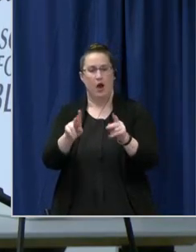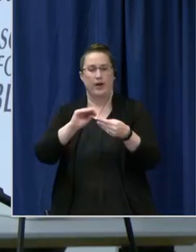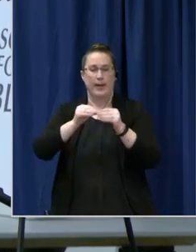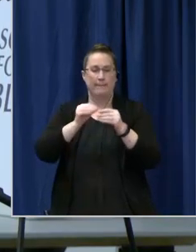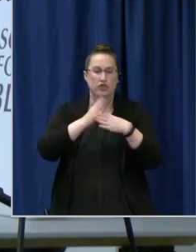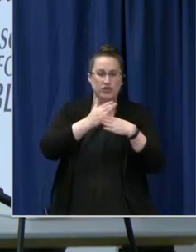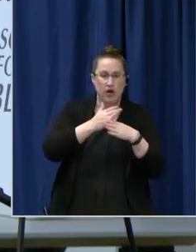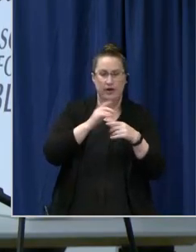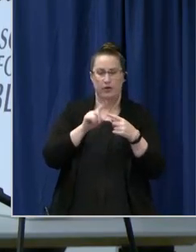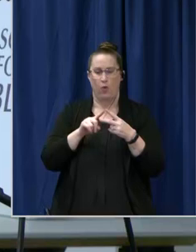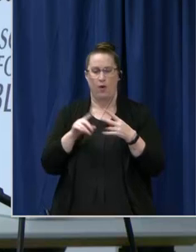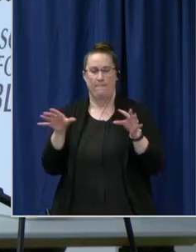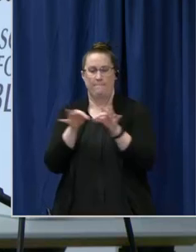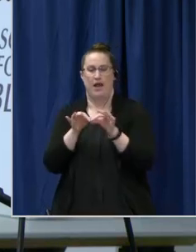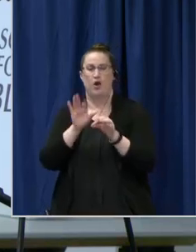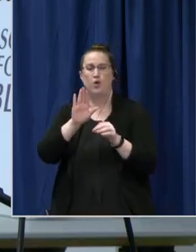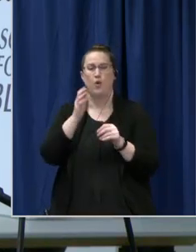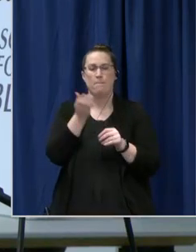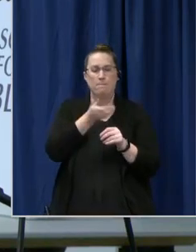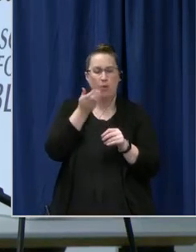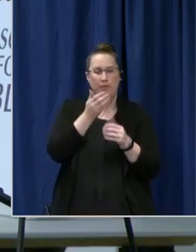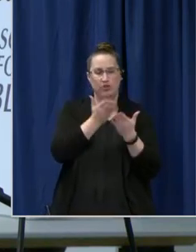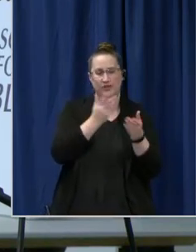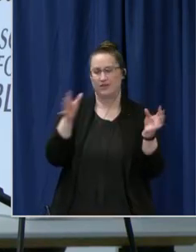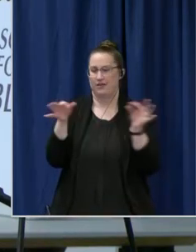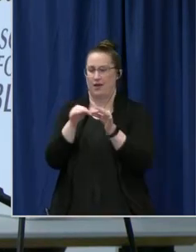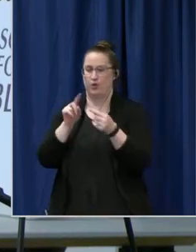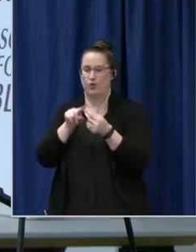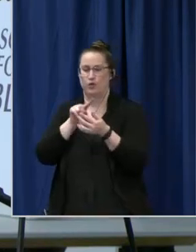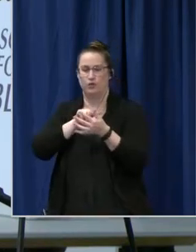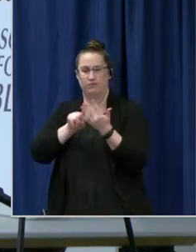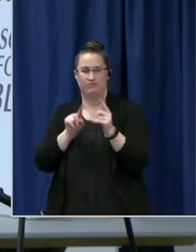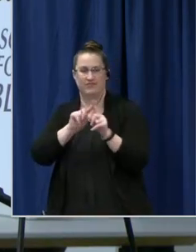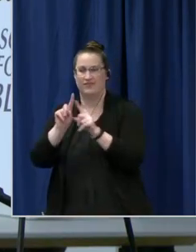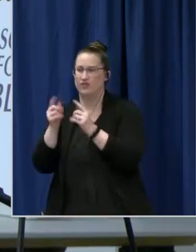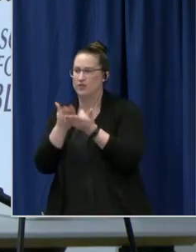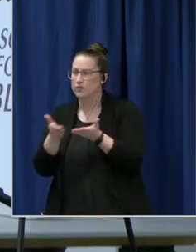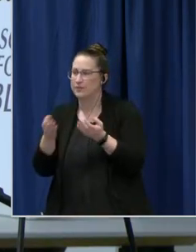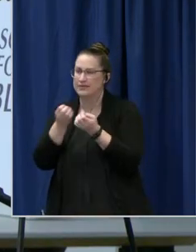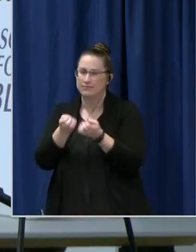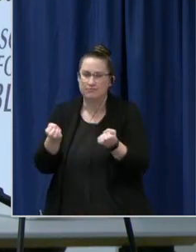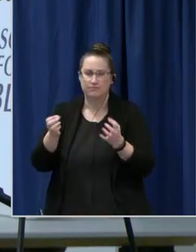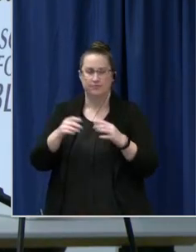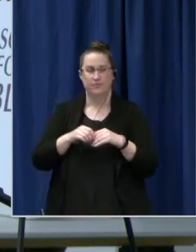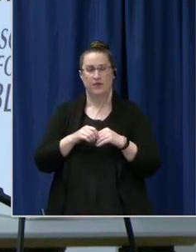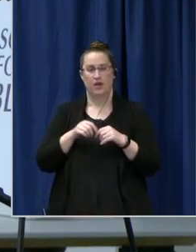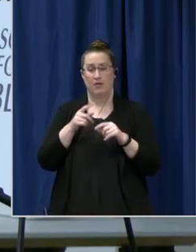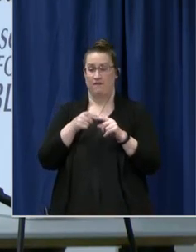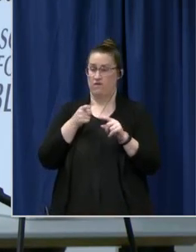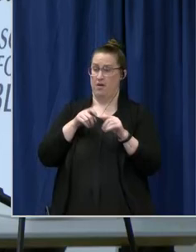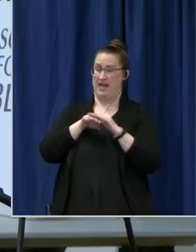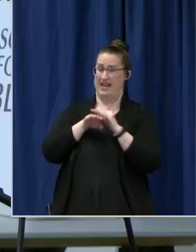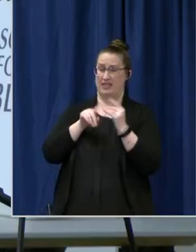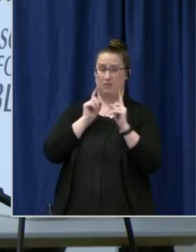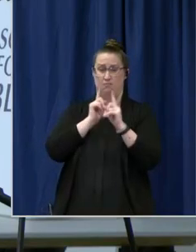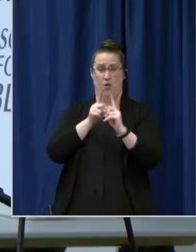or pairing of your mobile wireless services to these devices. But from a access point in an emergency,